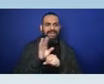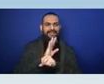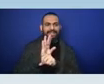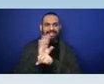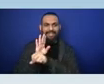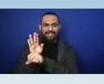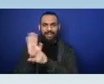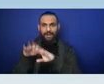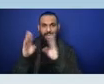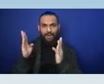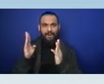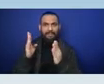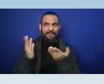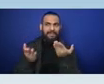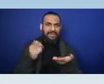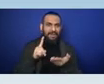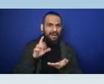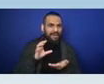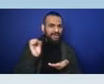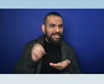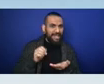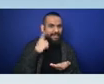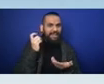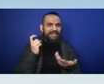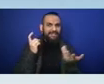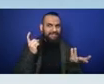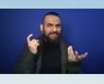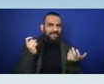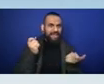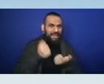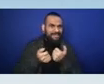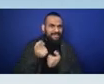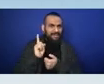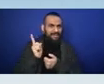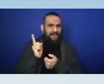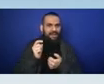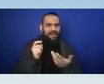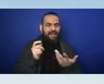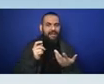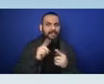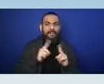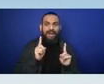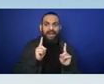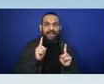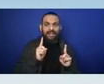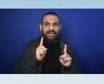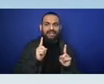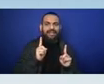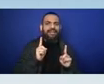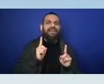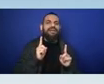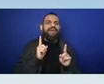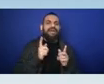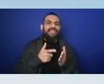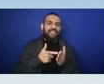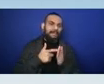100% and no mask mandate, even though here in El Paso